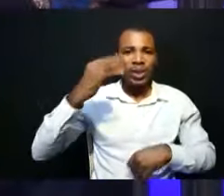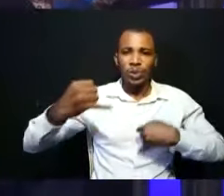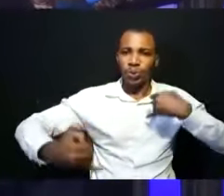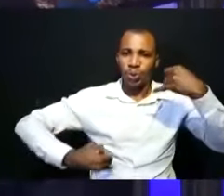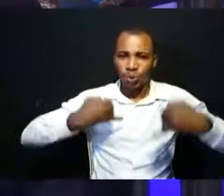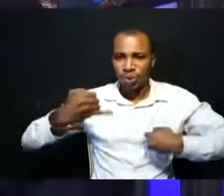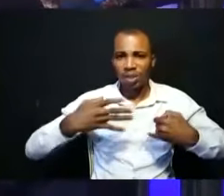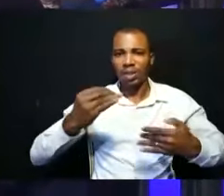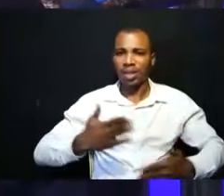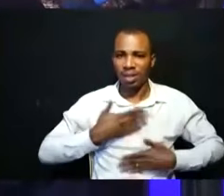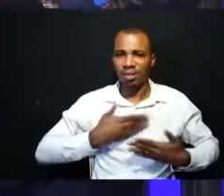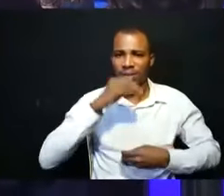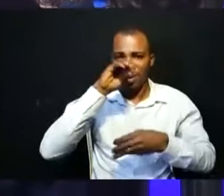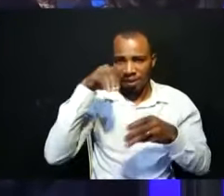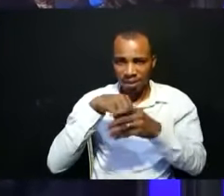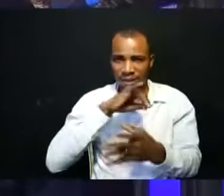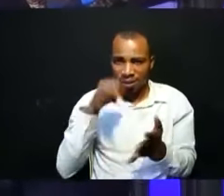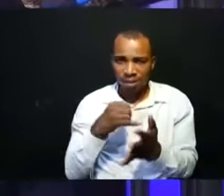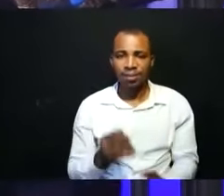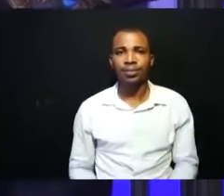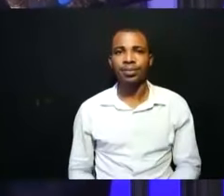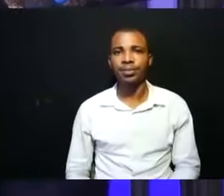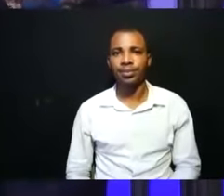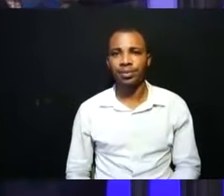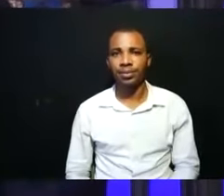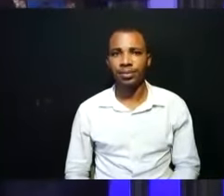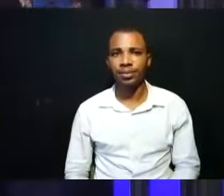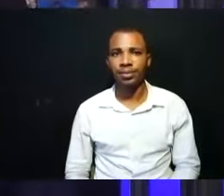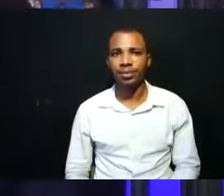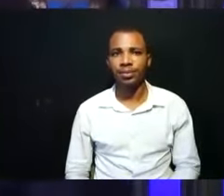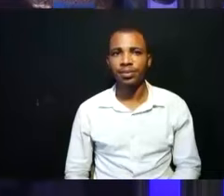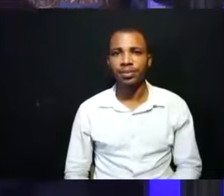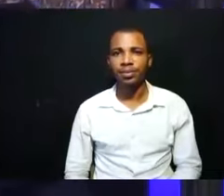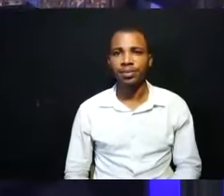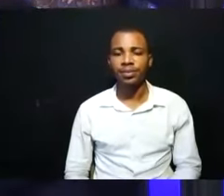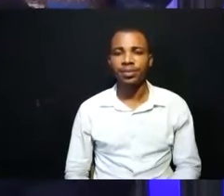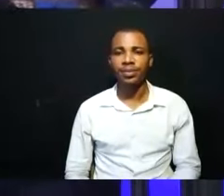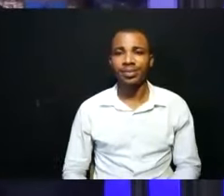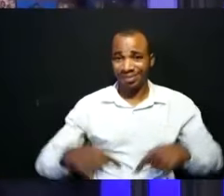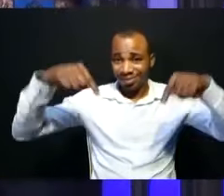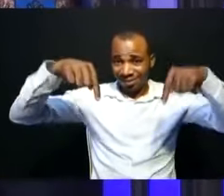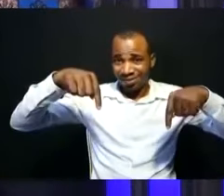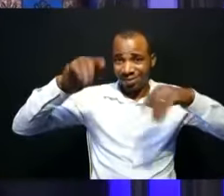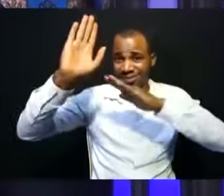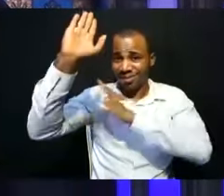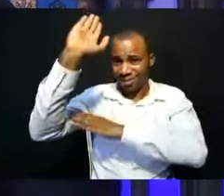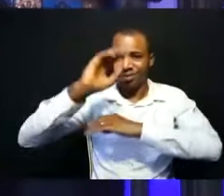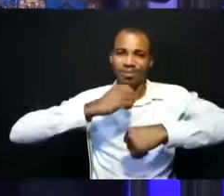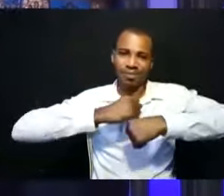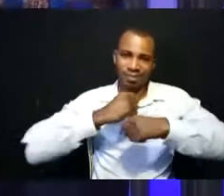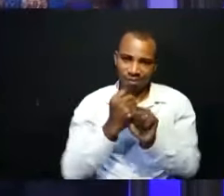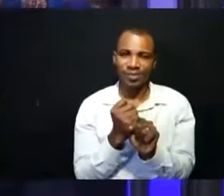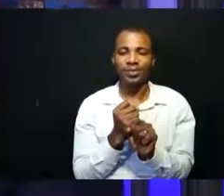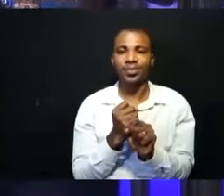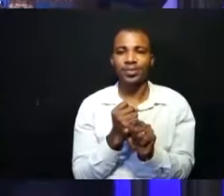it. This is the day the Lord has